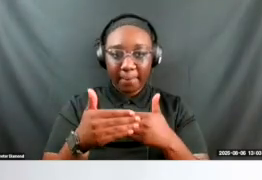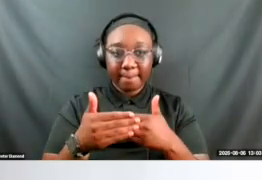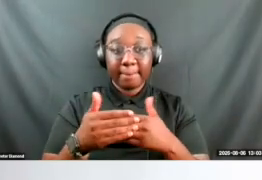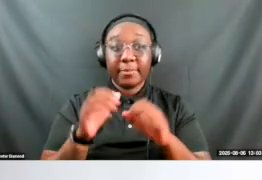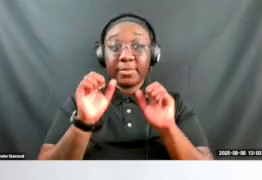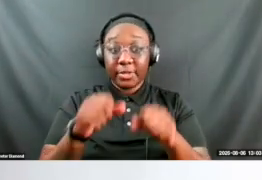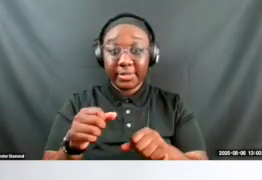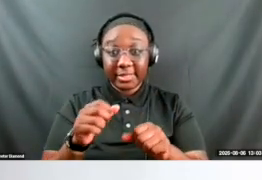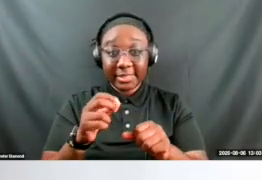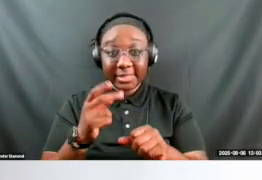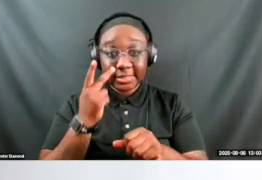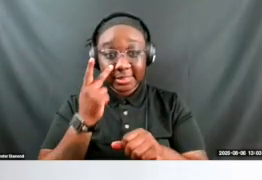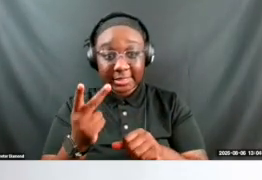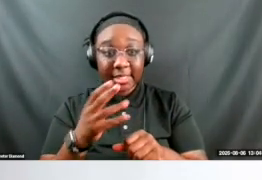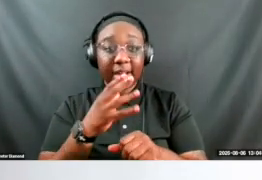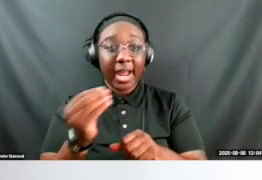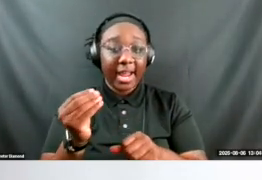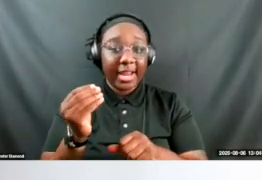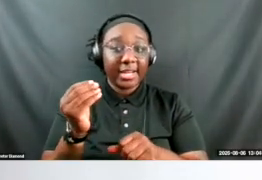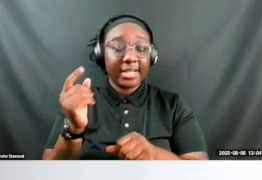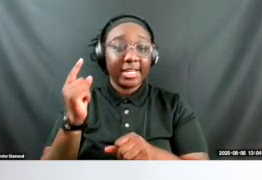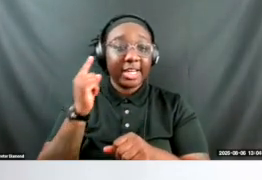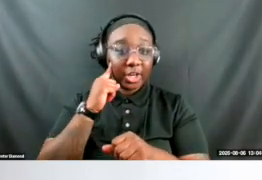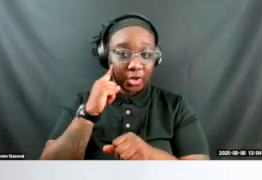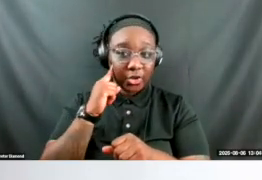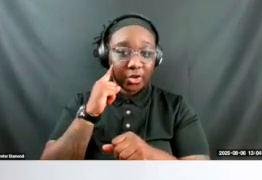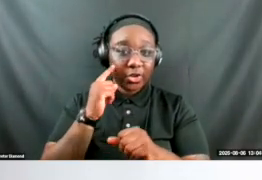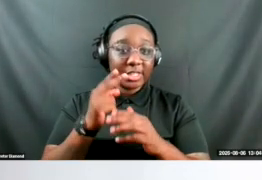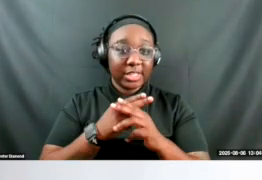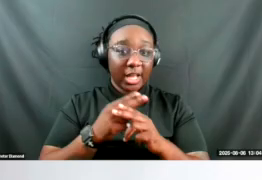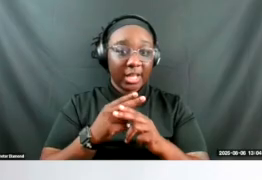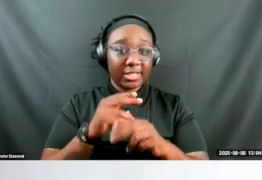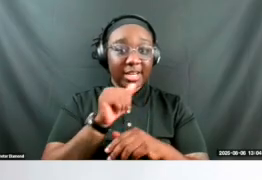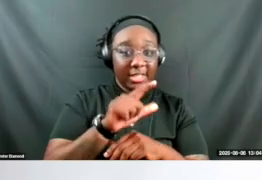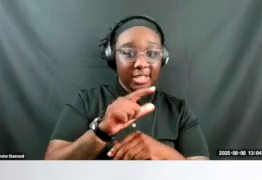the slides? And are the Spanish and ASL interpretations working?